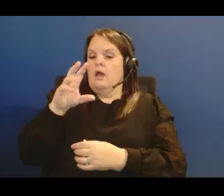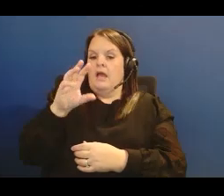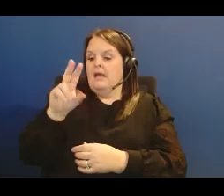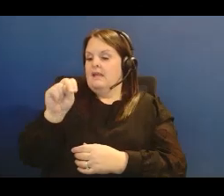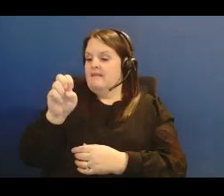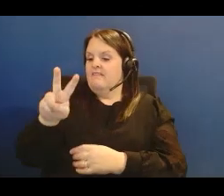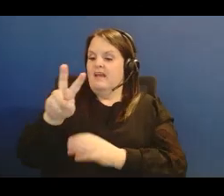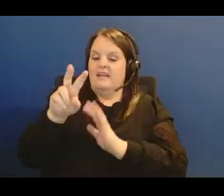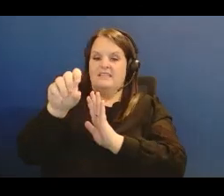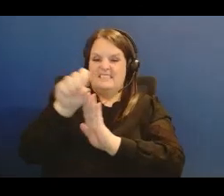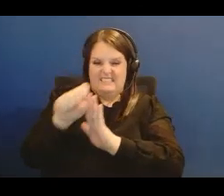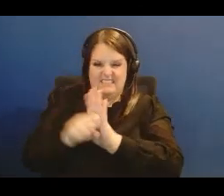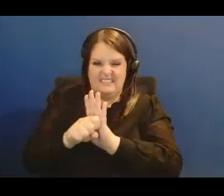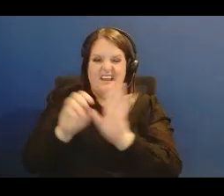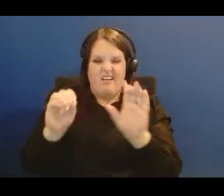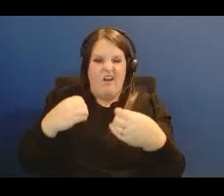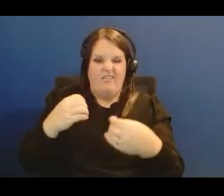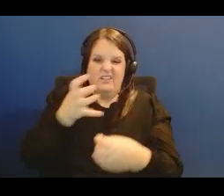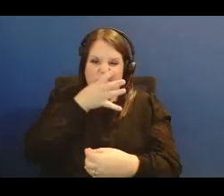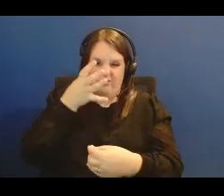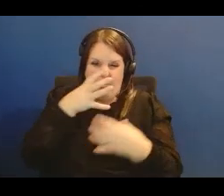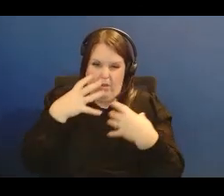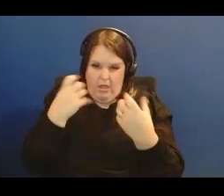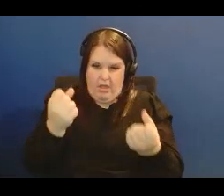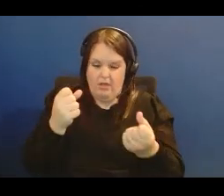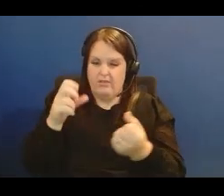Office of Rural Health, Nevada